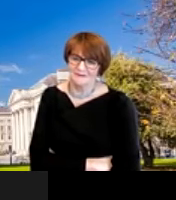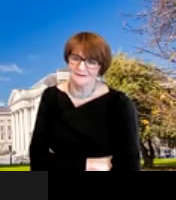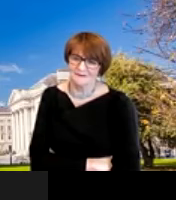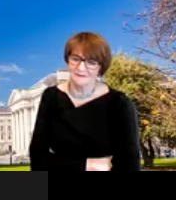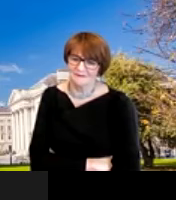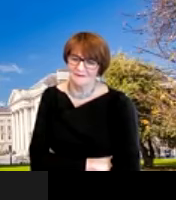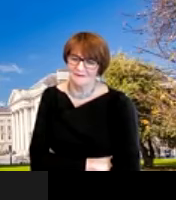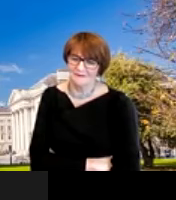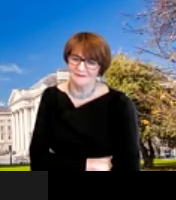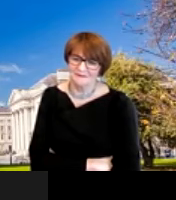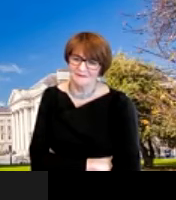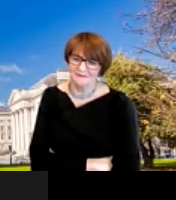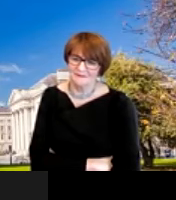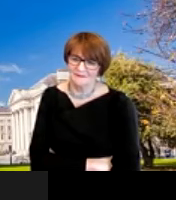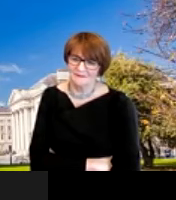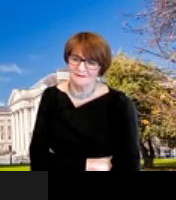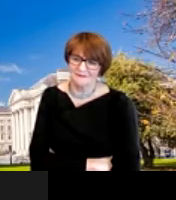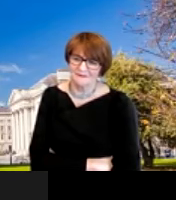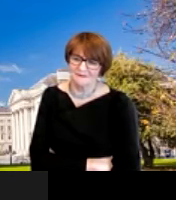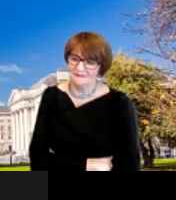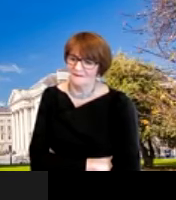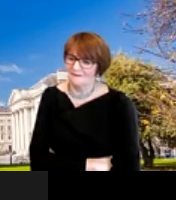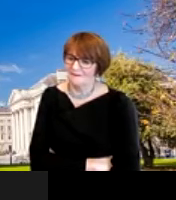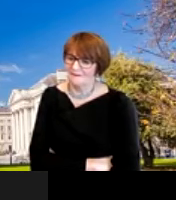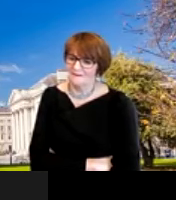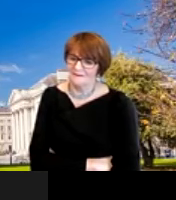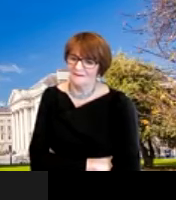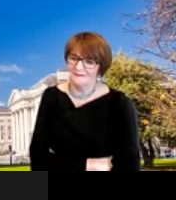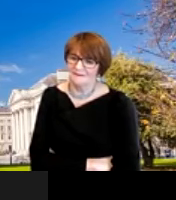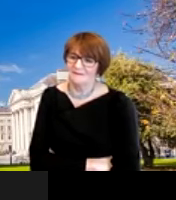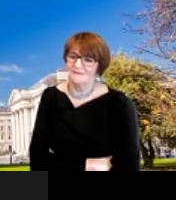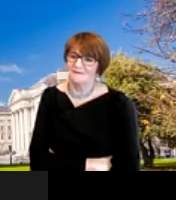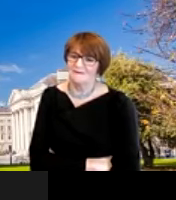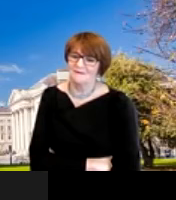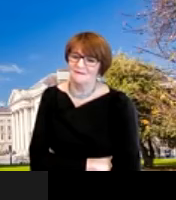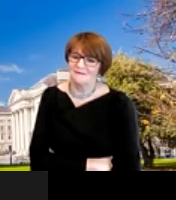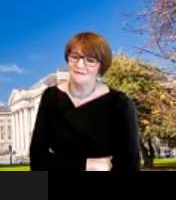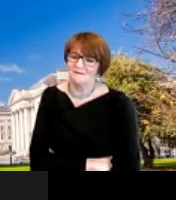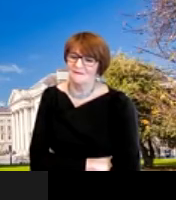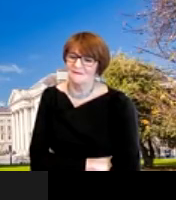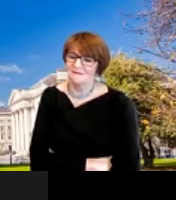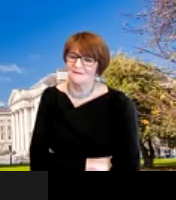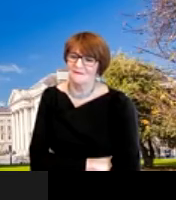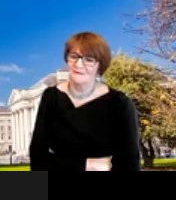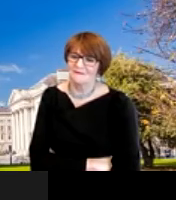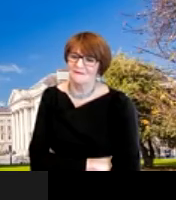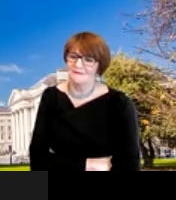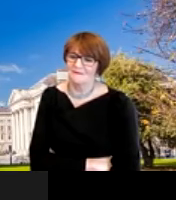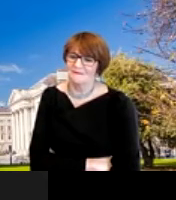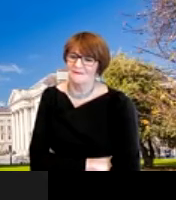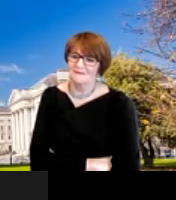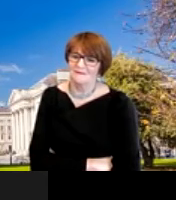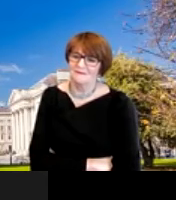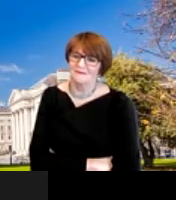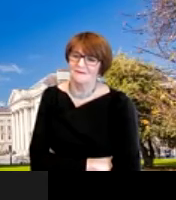great. Fine, we put in some laptops and we make some internet available, but what about the person that you're trying to communicate